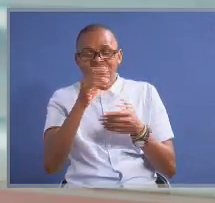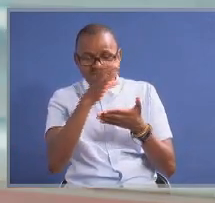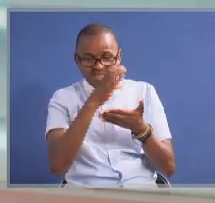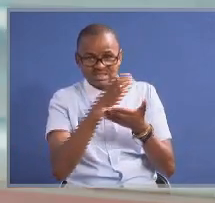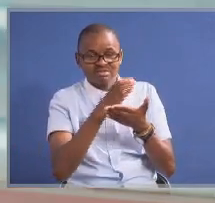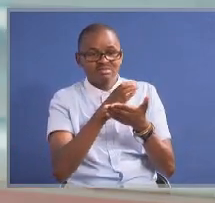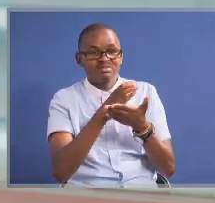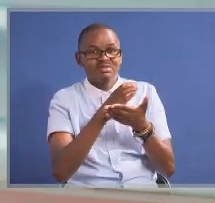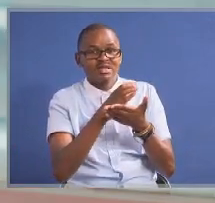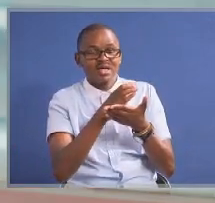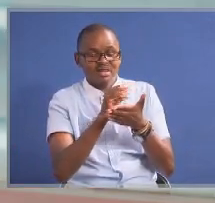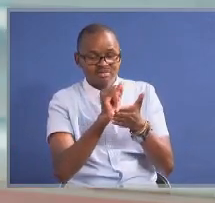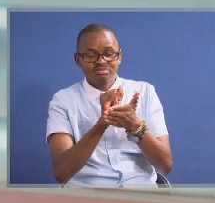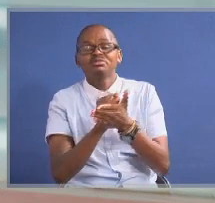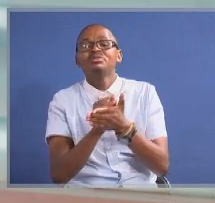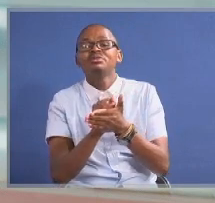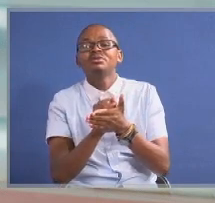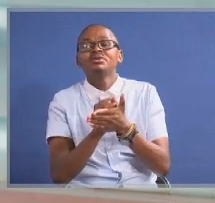issue that